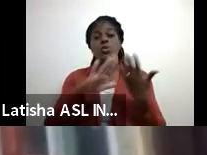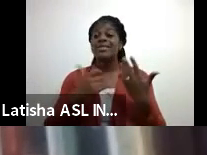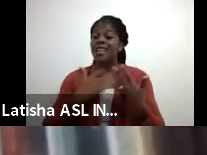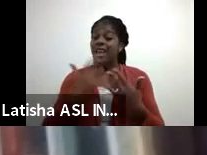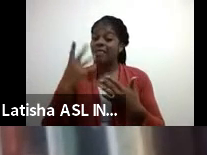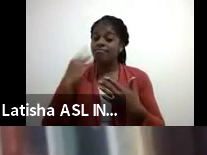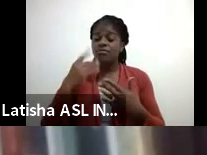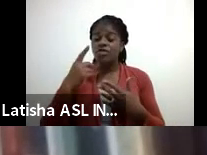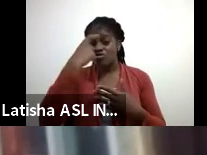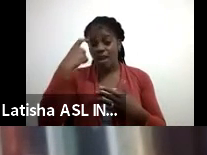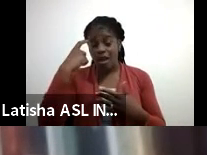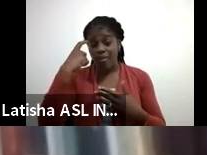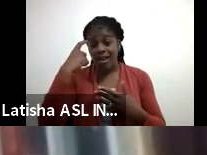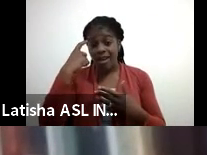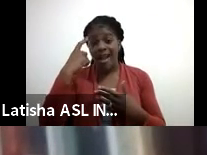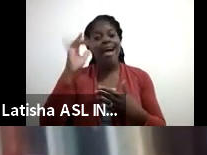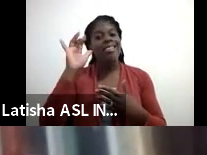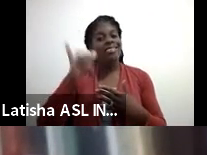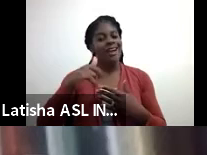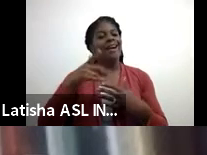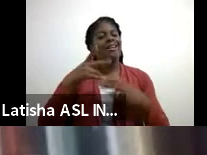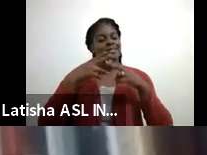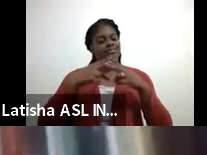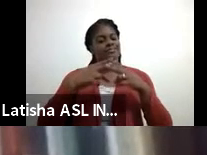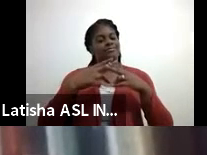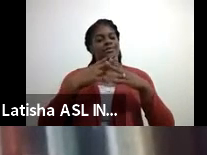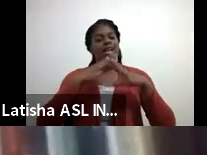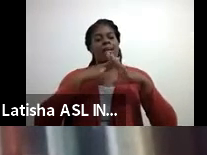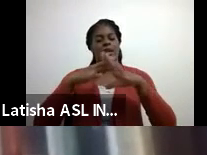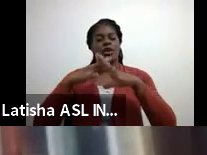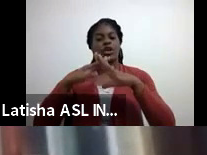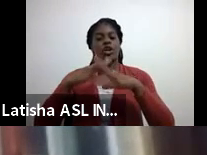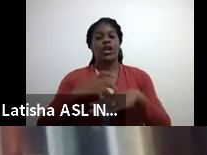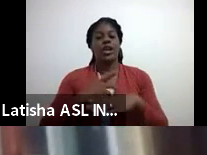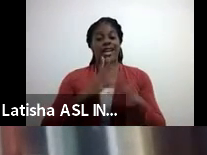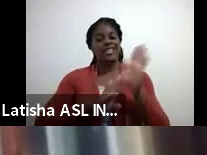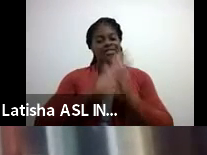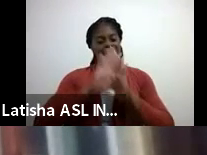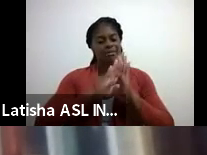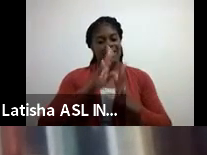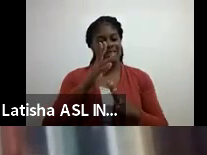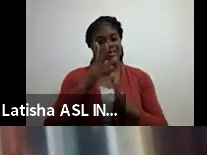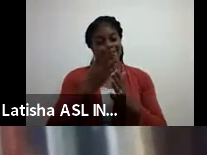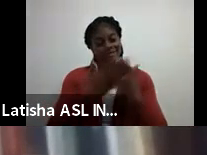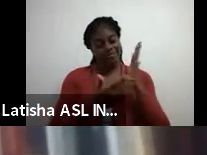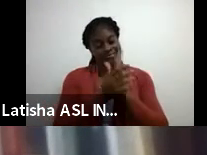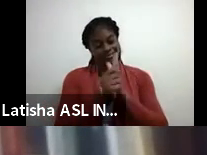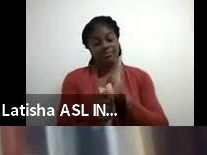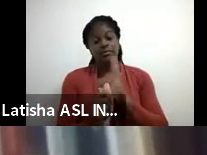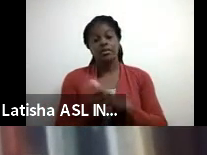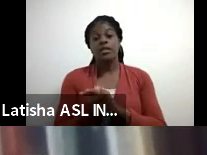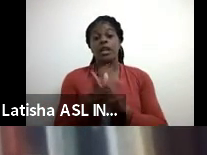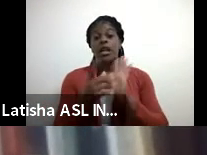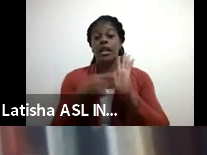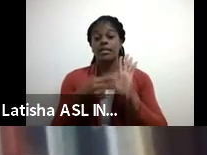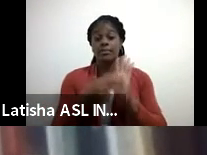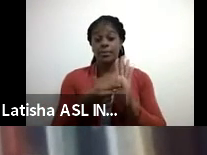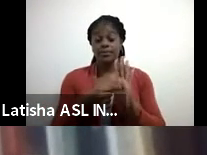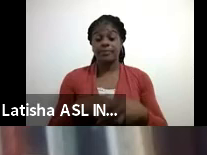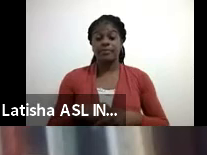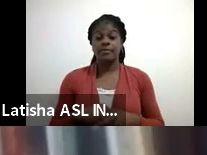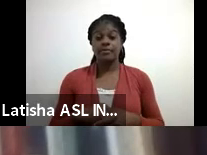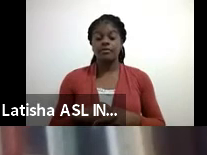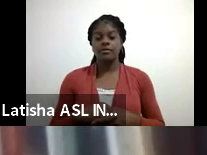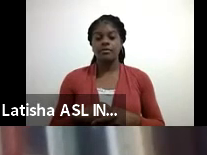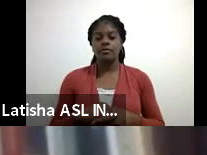and those are barriers in developing sometimes those skills. For example, I